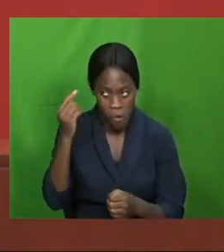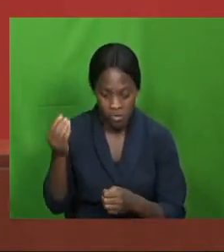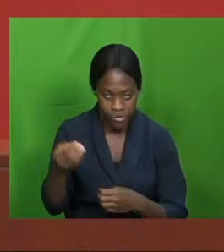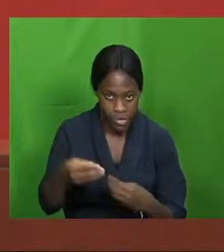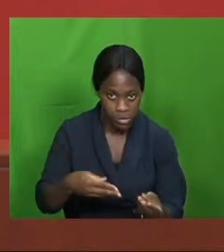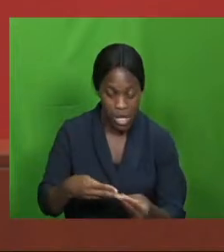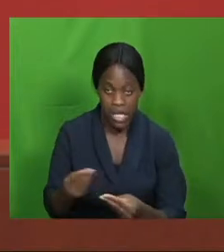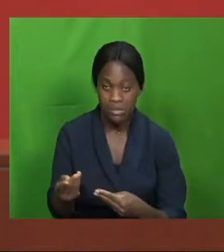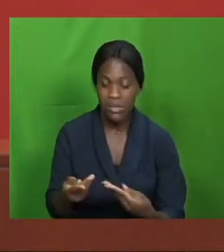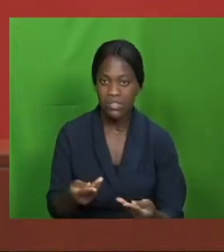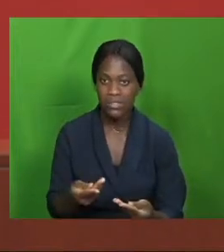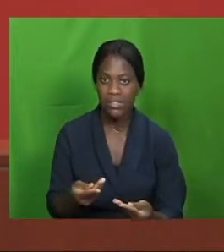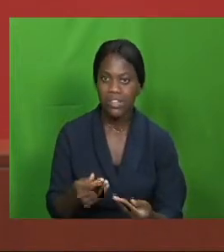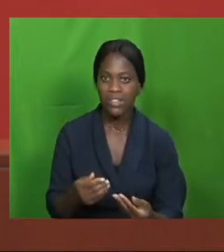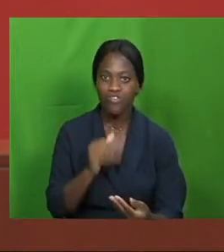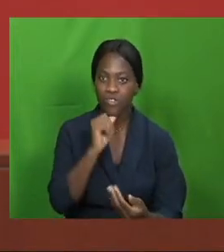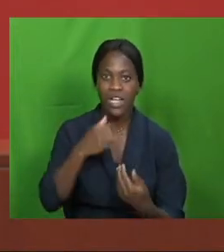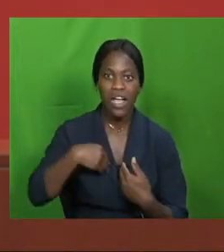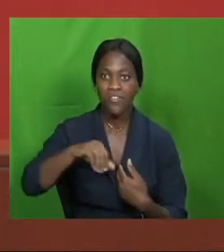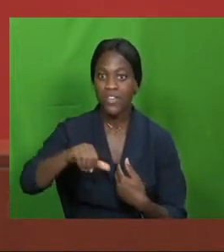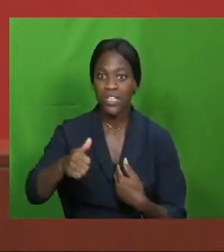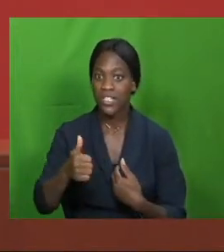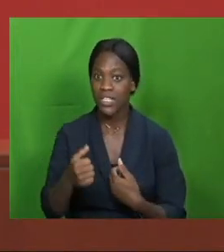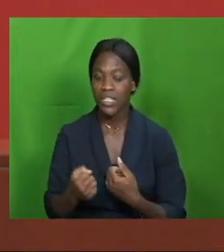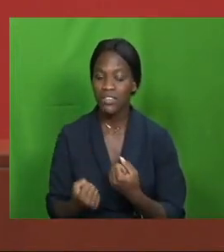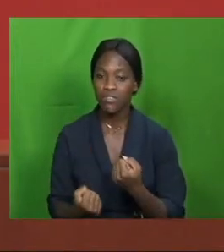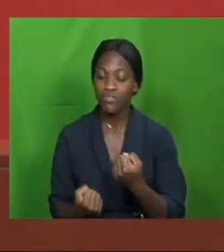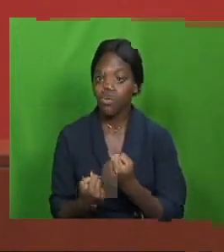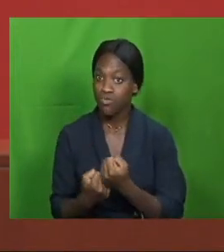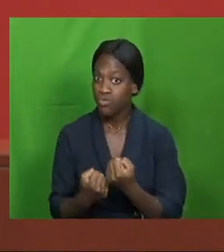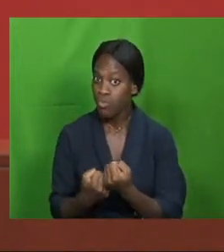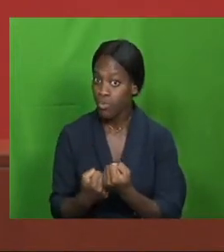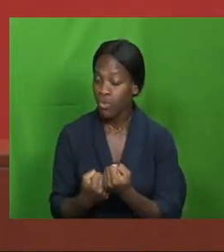other provision exists to meet the need, unquote.